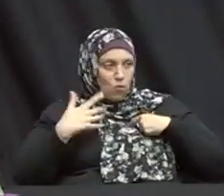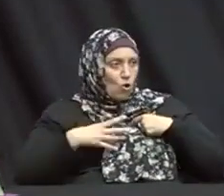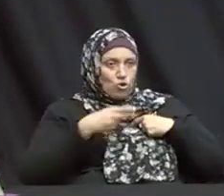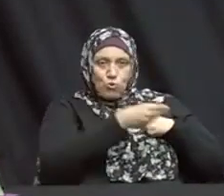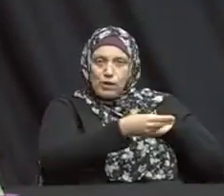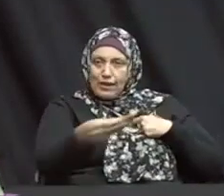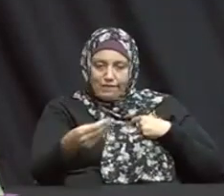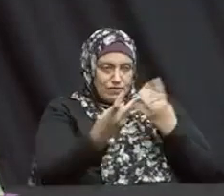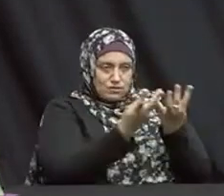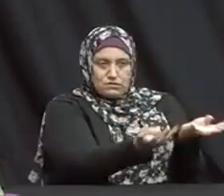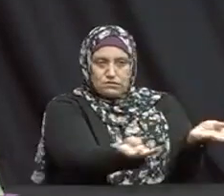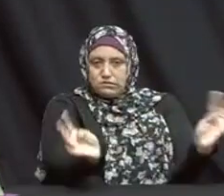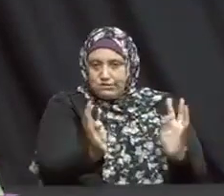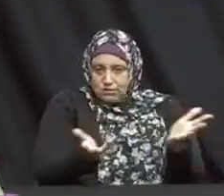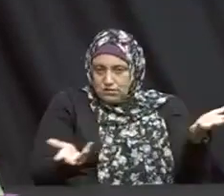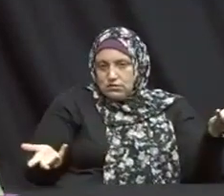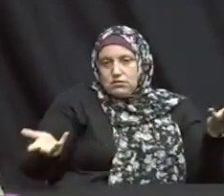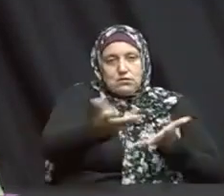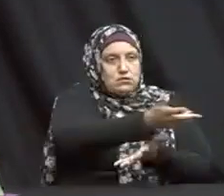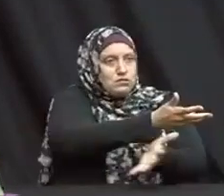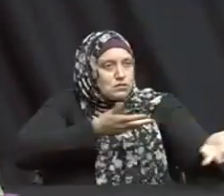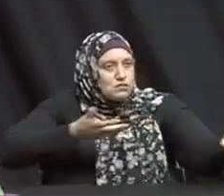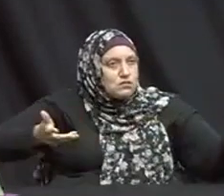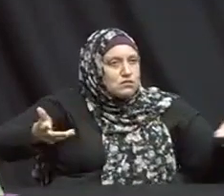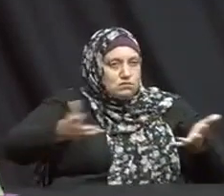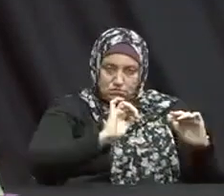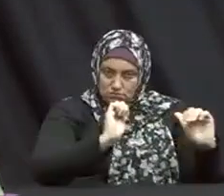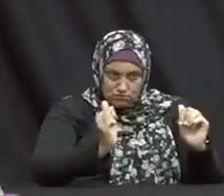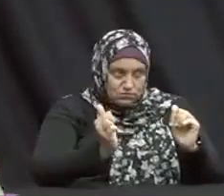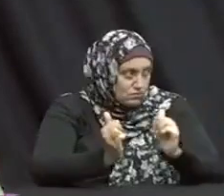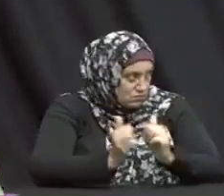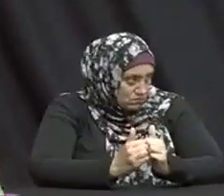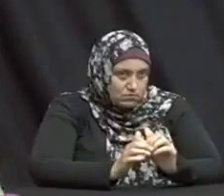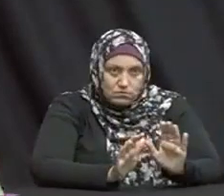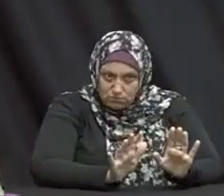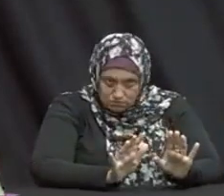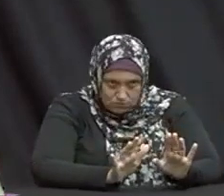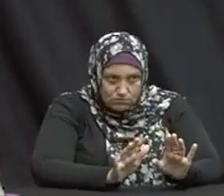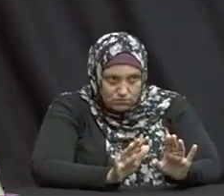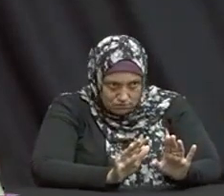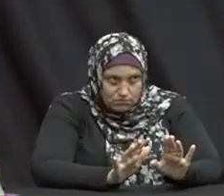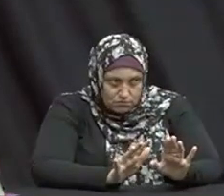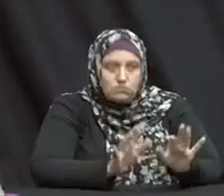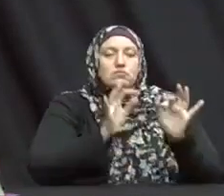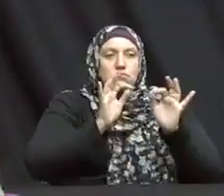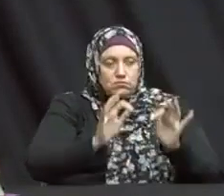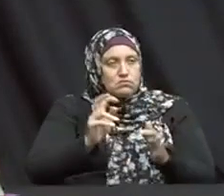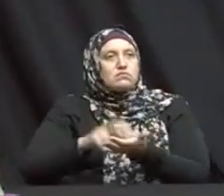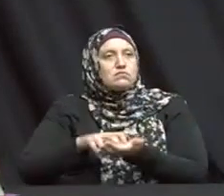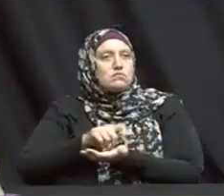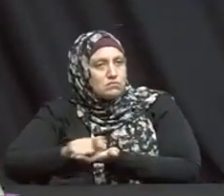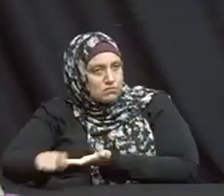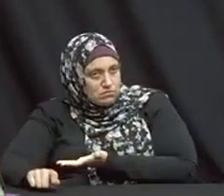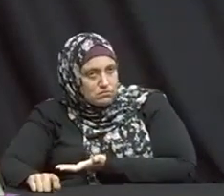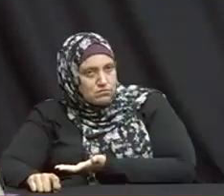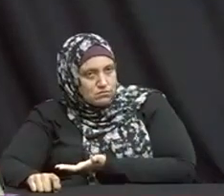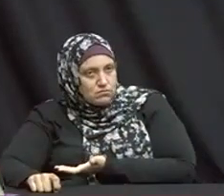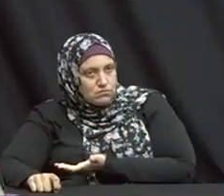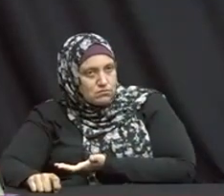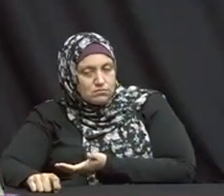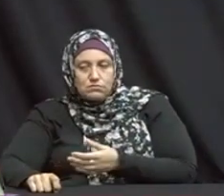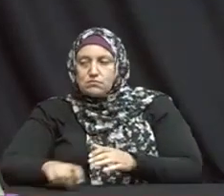the legal and accounting advices that they have received, to see what would be the best scenario to go about. Okay. So